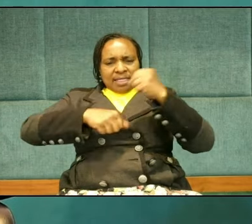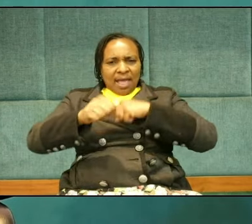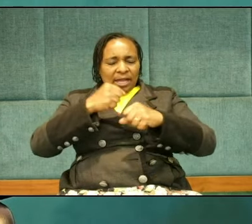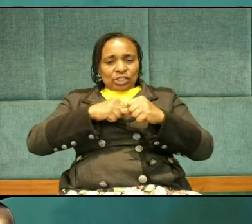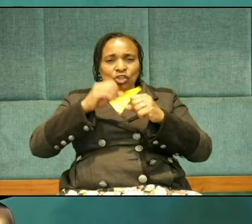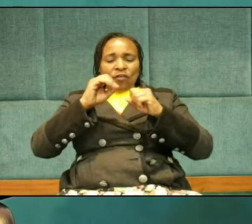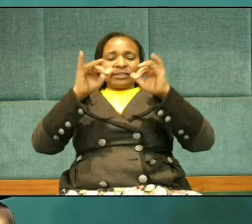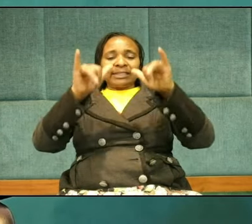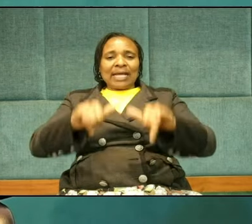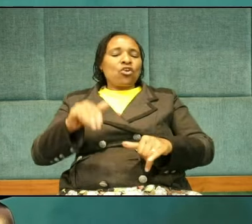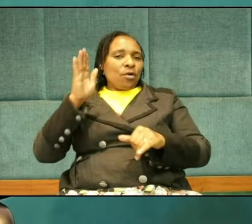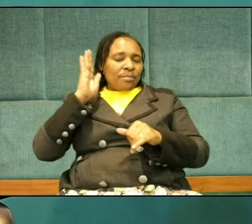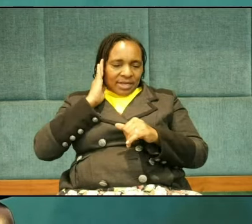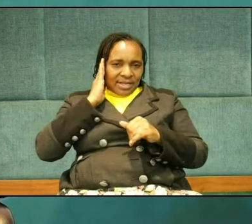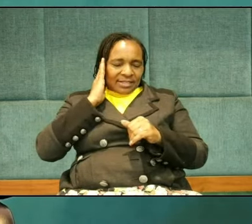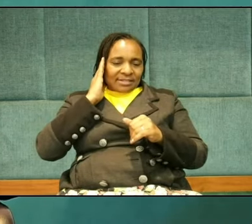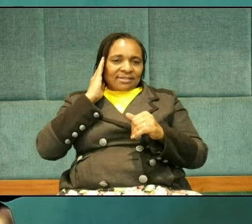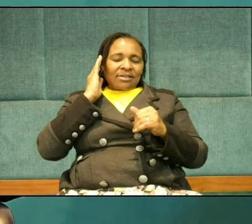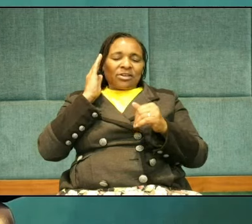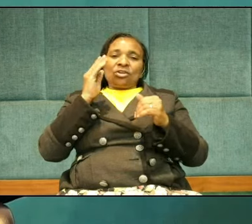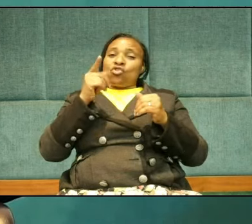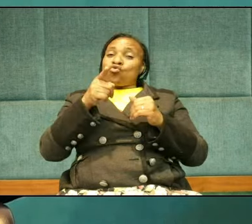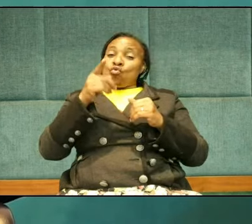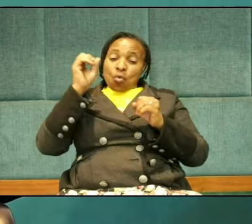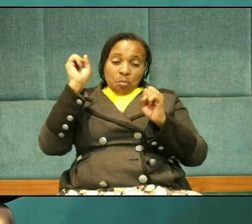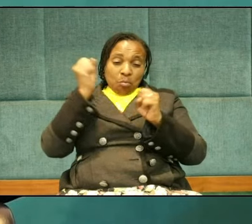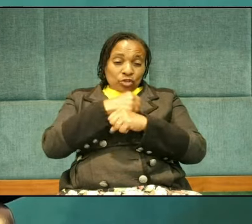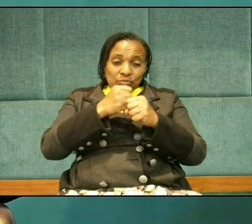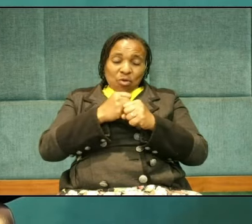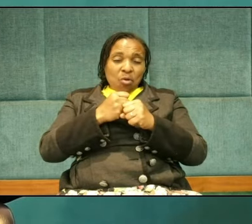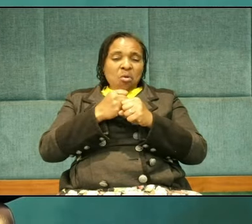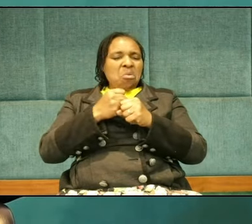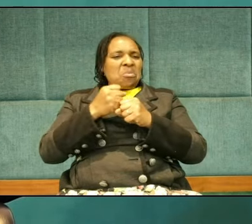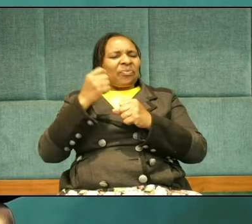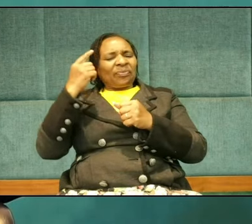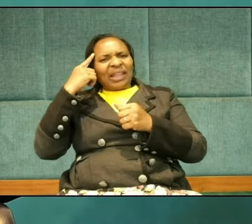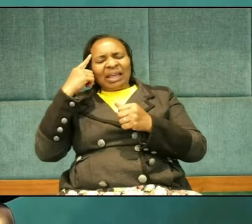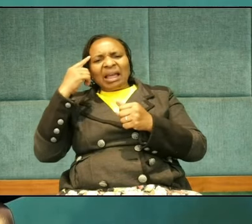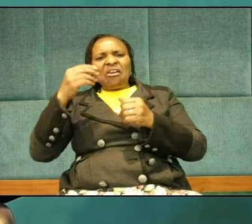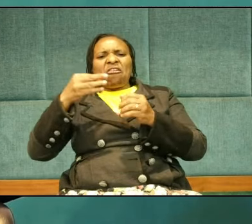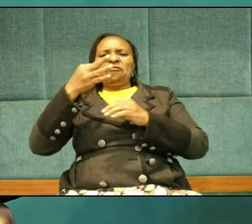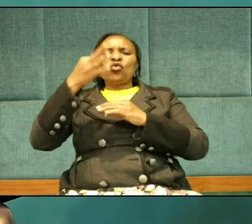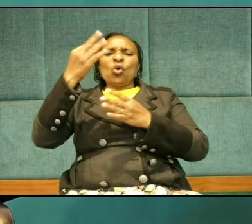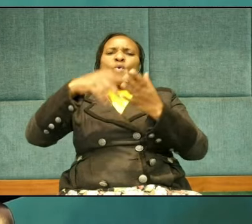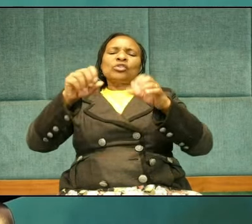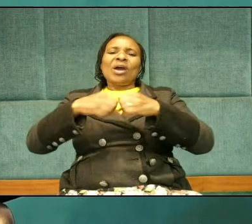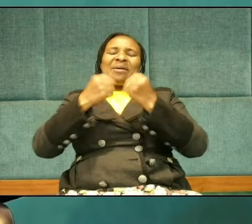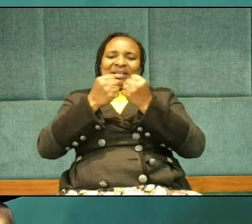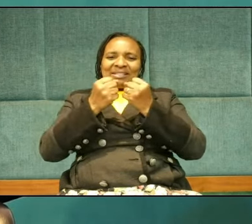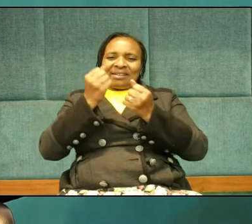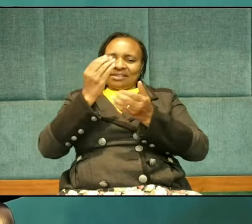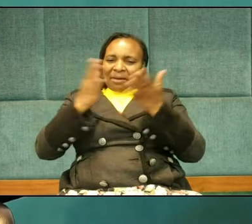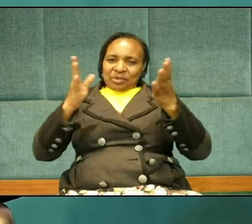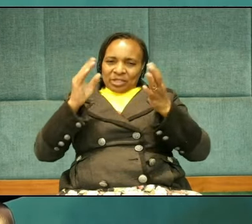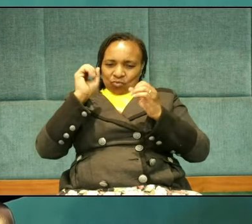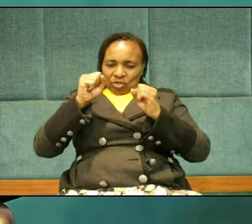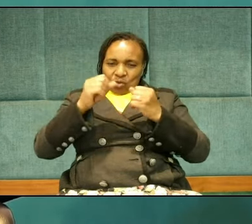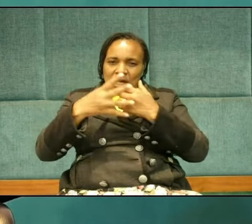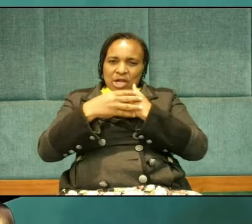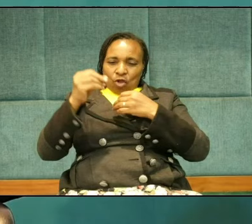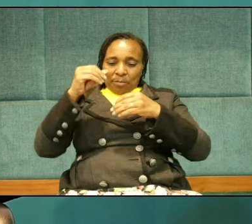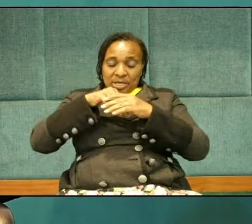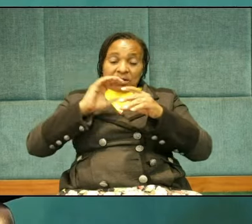obedient despite the fact that you don't mind whatever is going to happen is actually something that we should emulate in our lives.